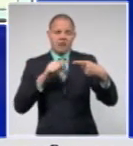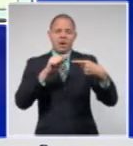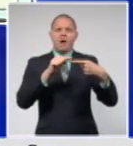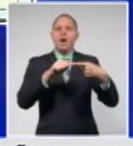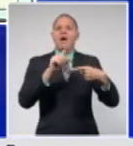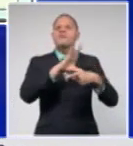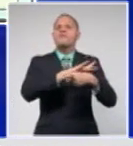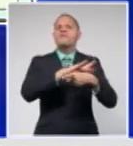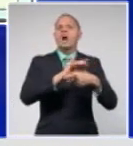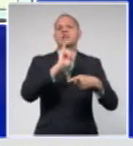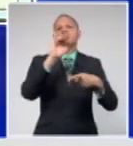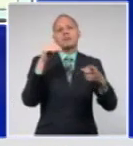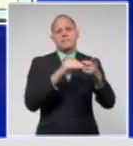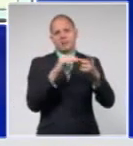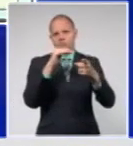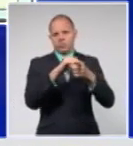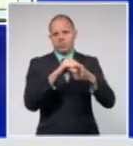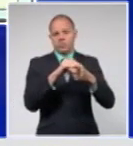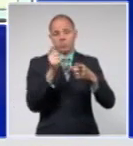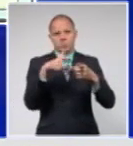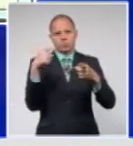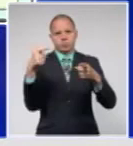4,204,613. Brazil follows with